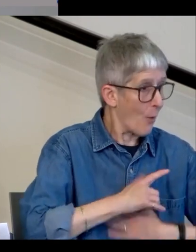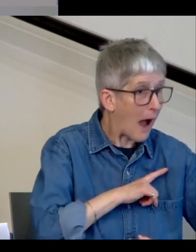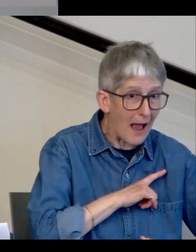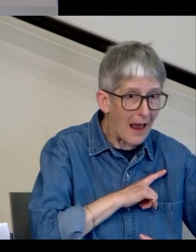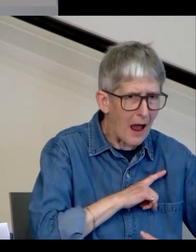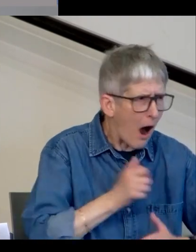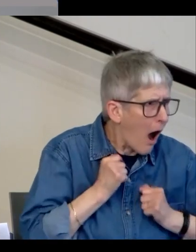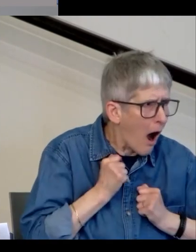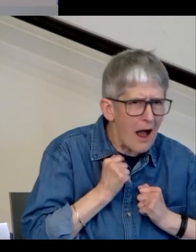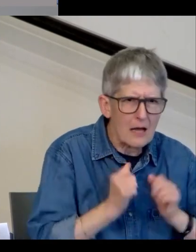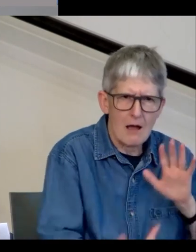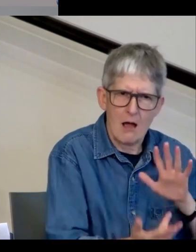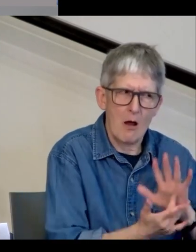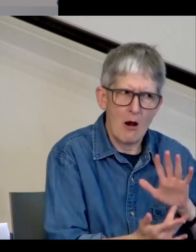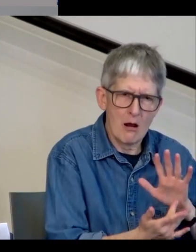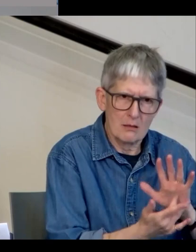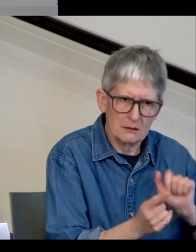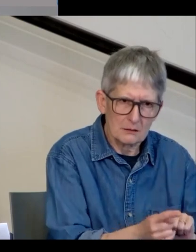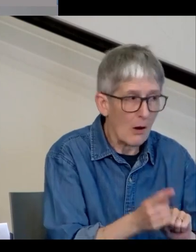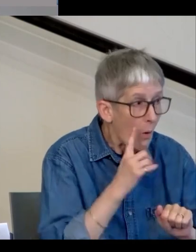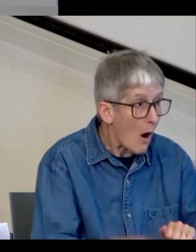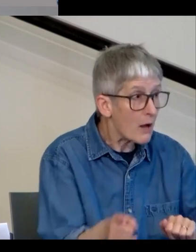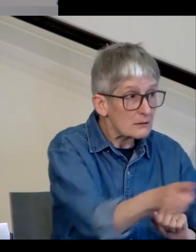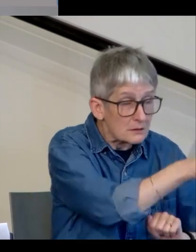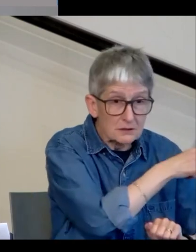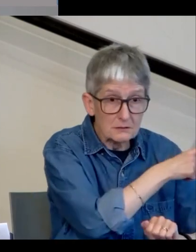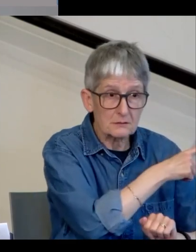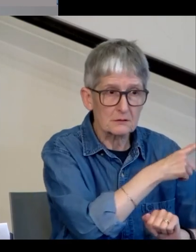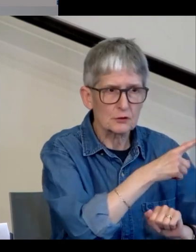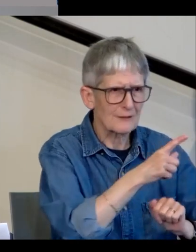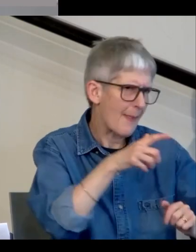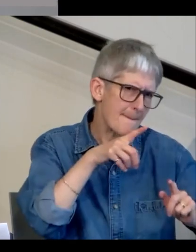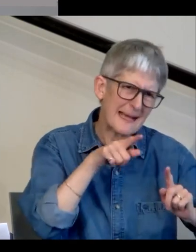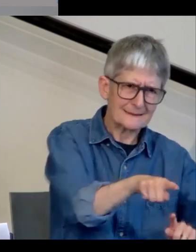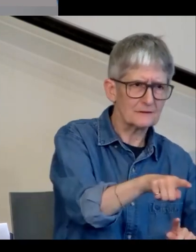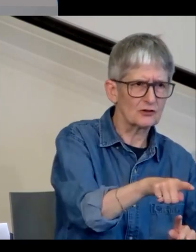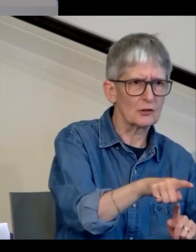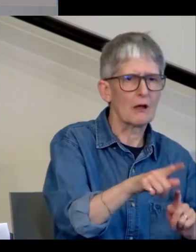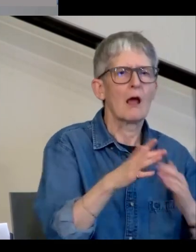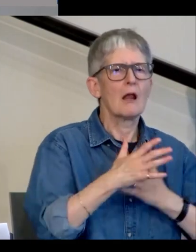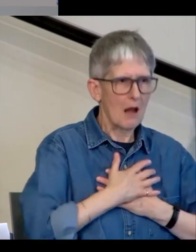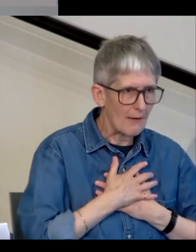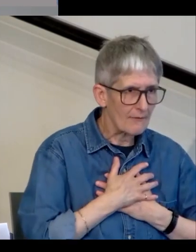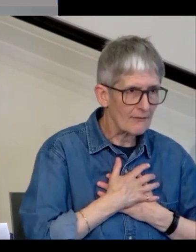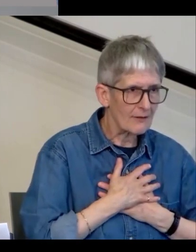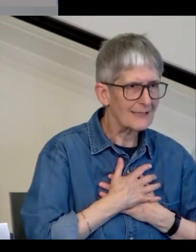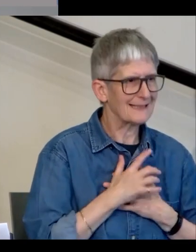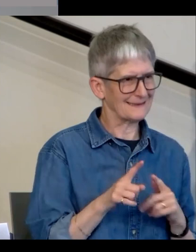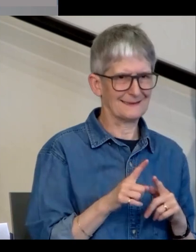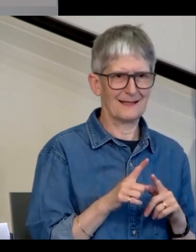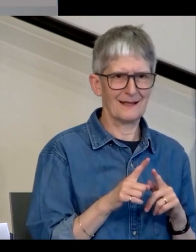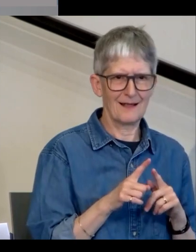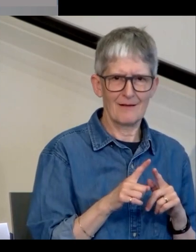passionate about it. He wants his readers to get the message that love is what it's all